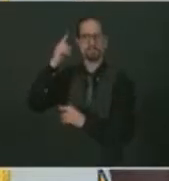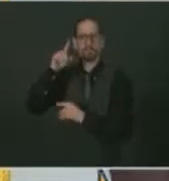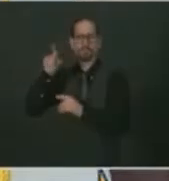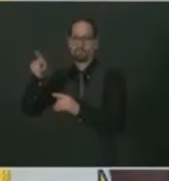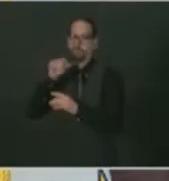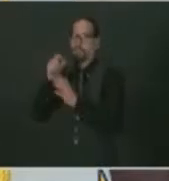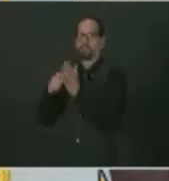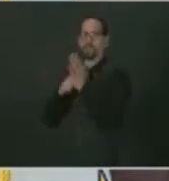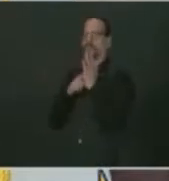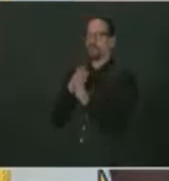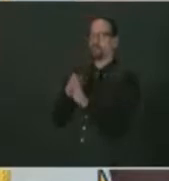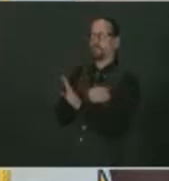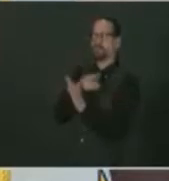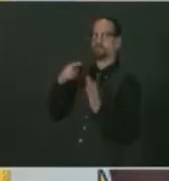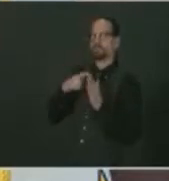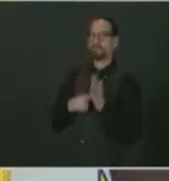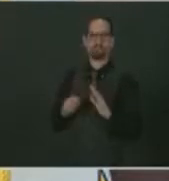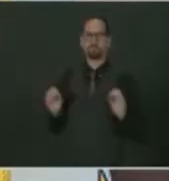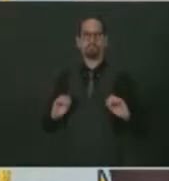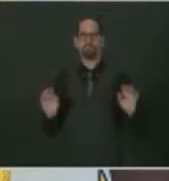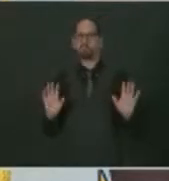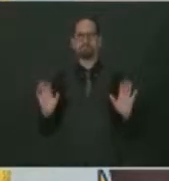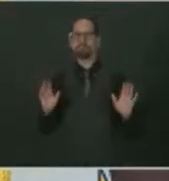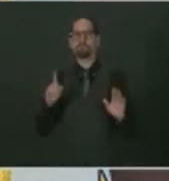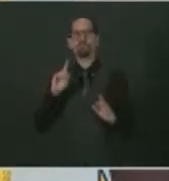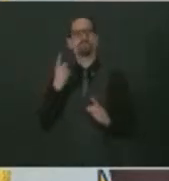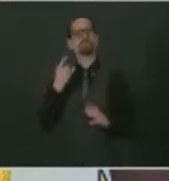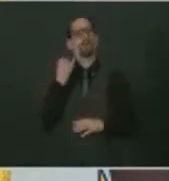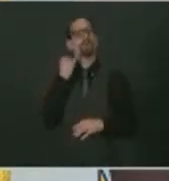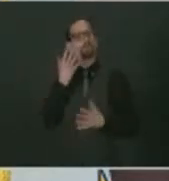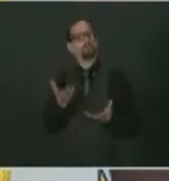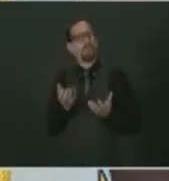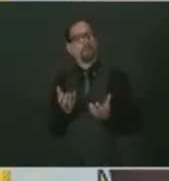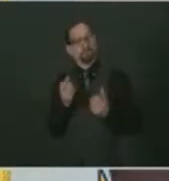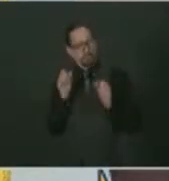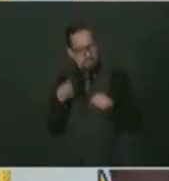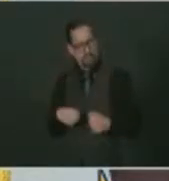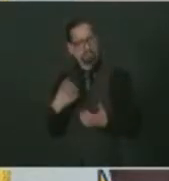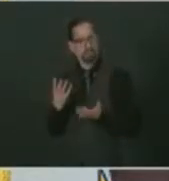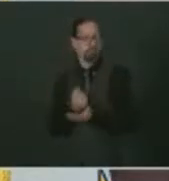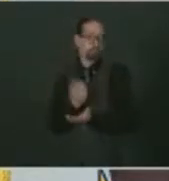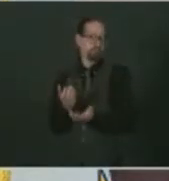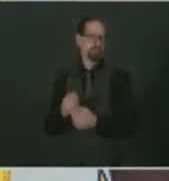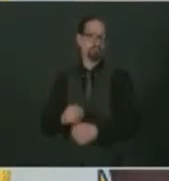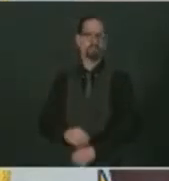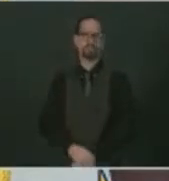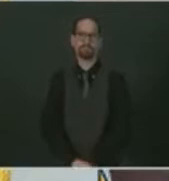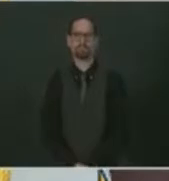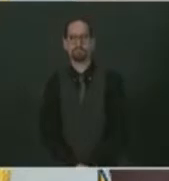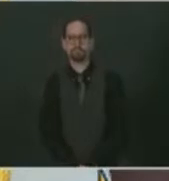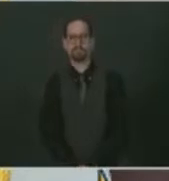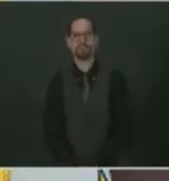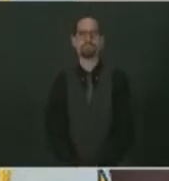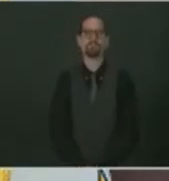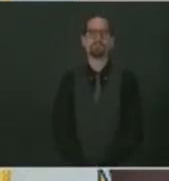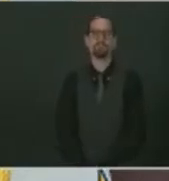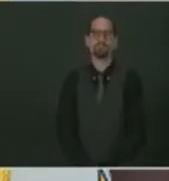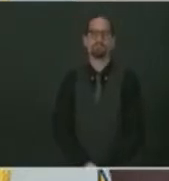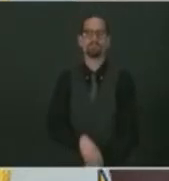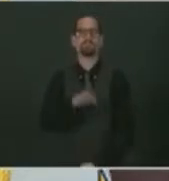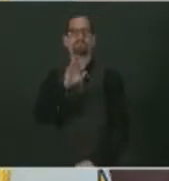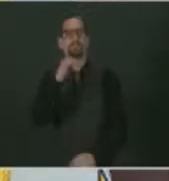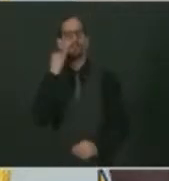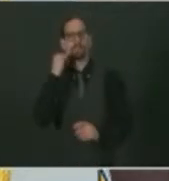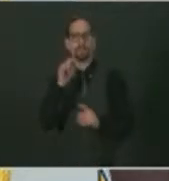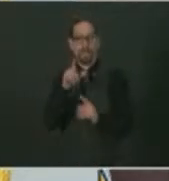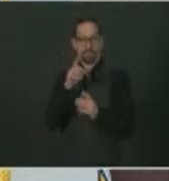50% of the appointments at the mass vaccination sites will go to people who have pre-registered. When you submit information for the